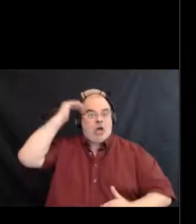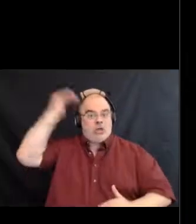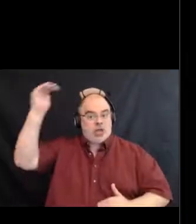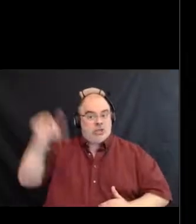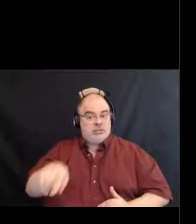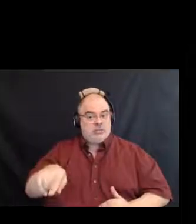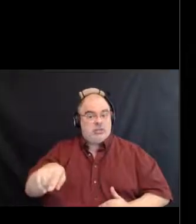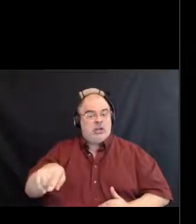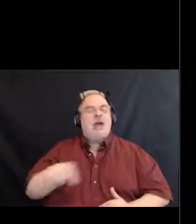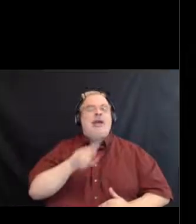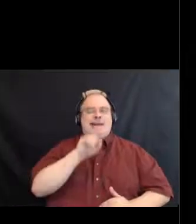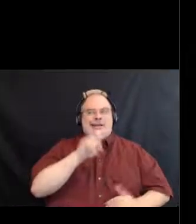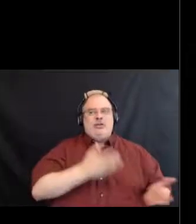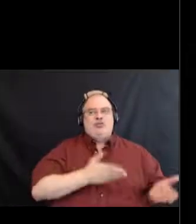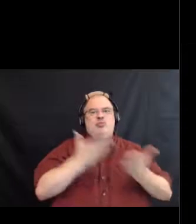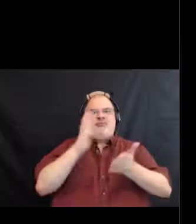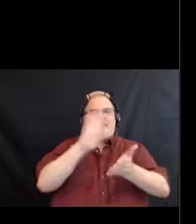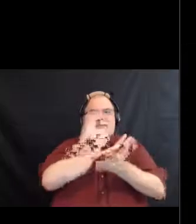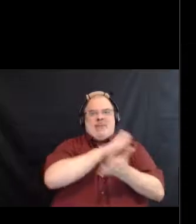guardianship papers.